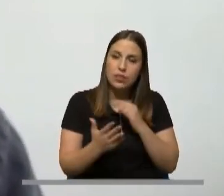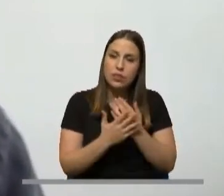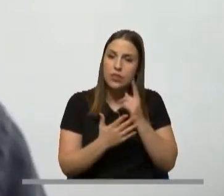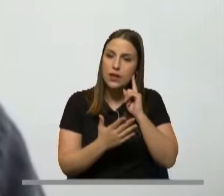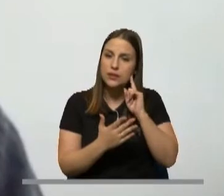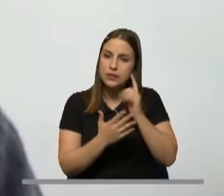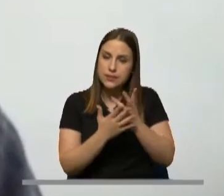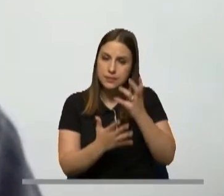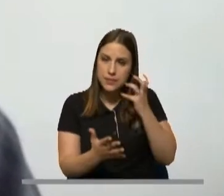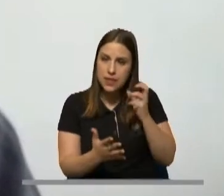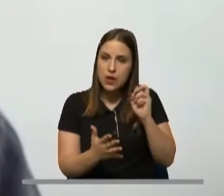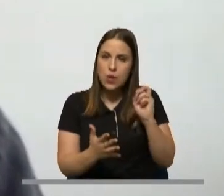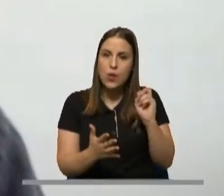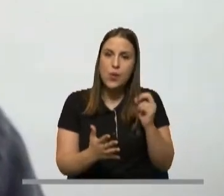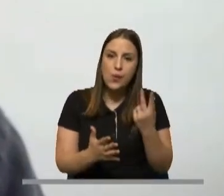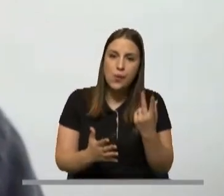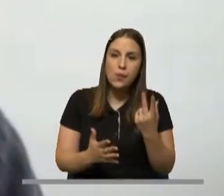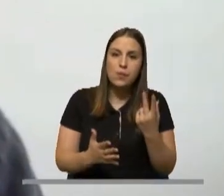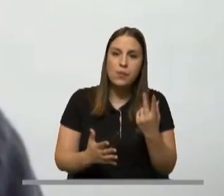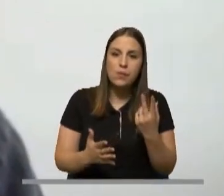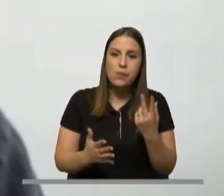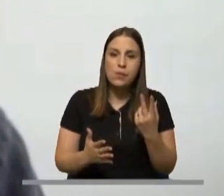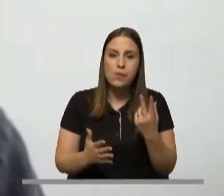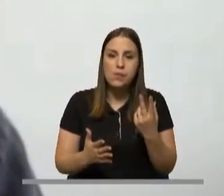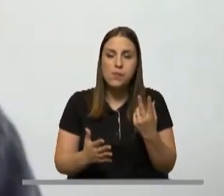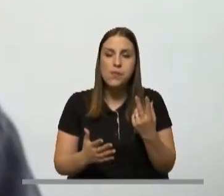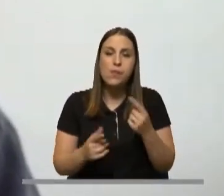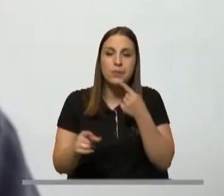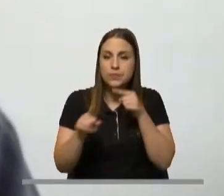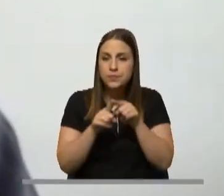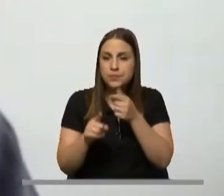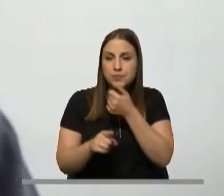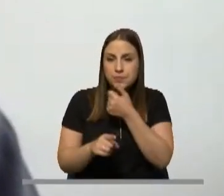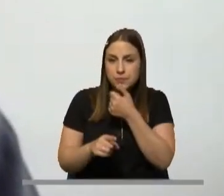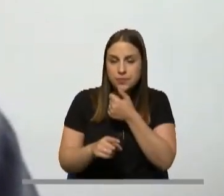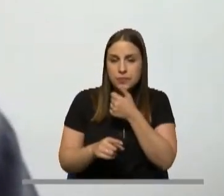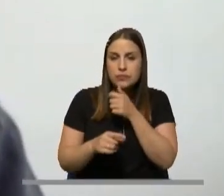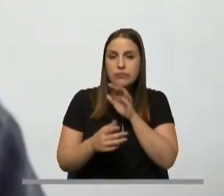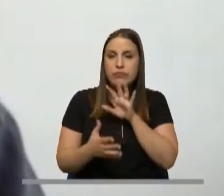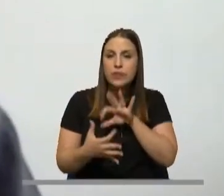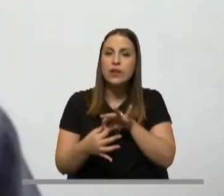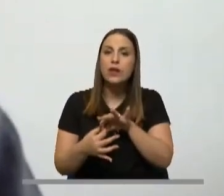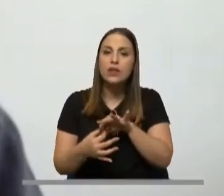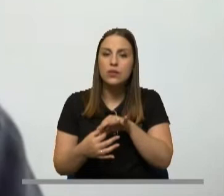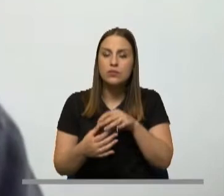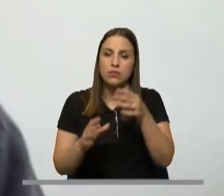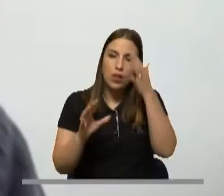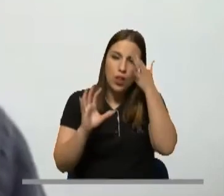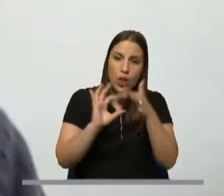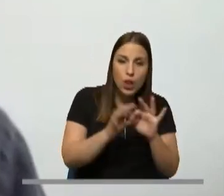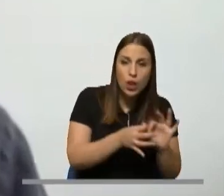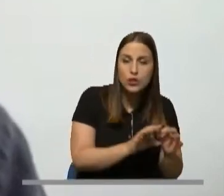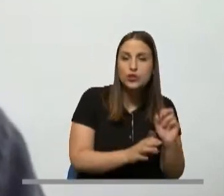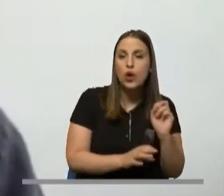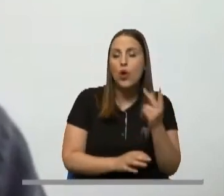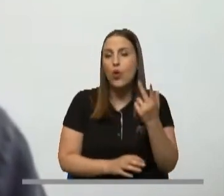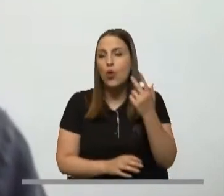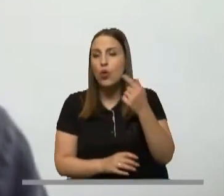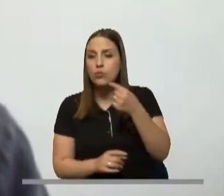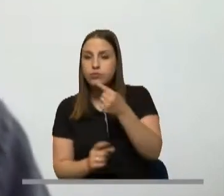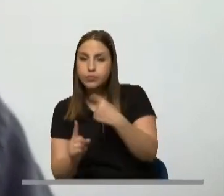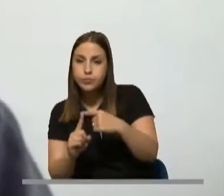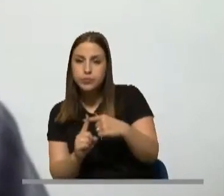or inappropriateness of political decisions, more than by technical, logical, or moral